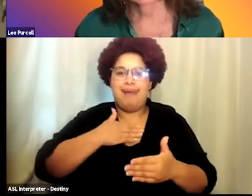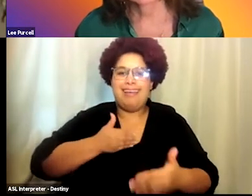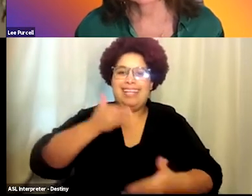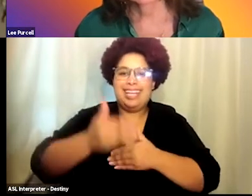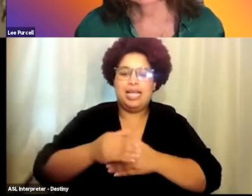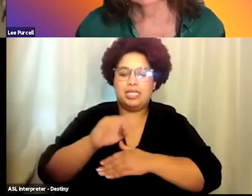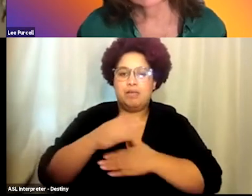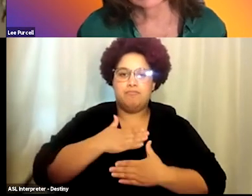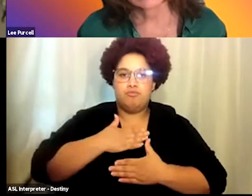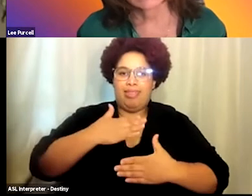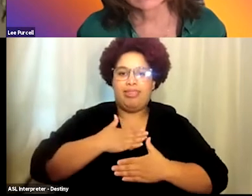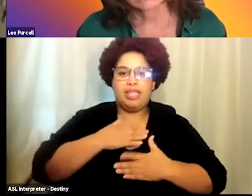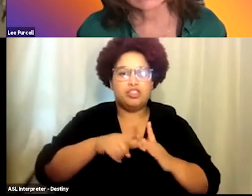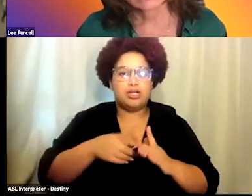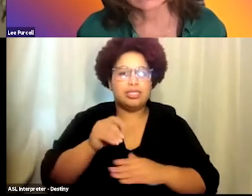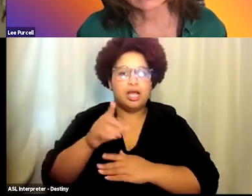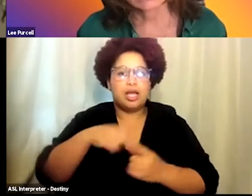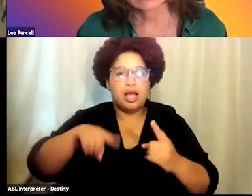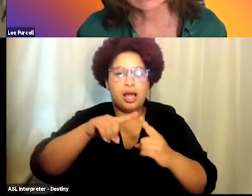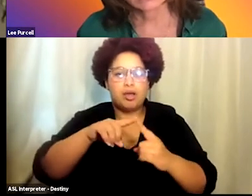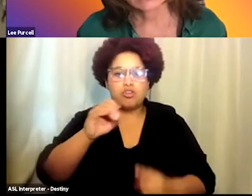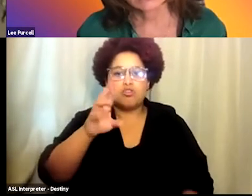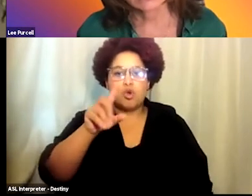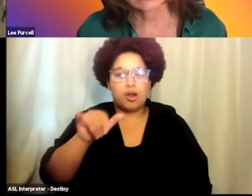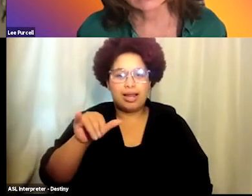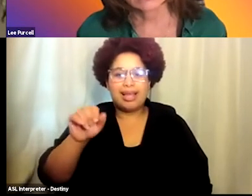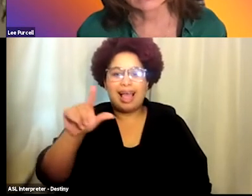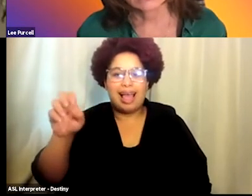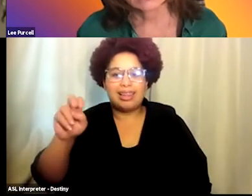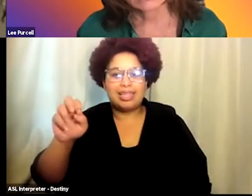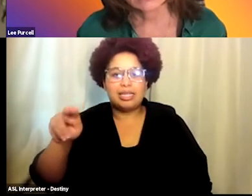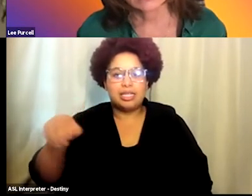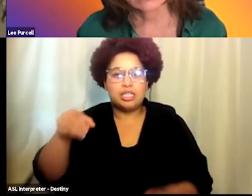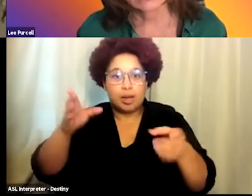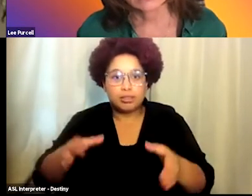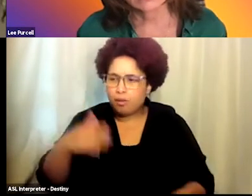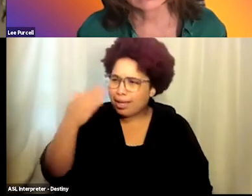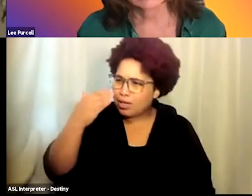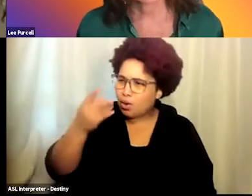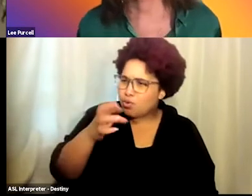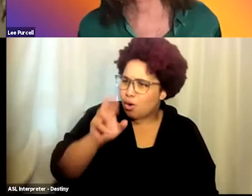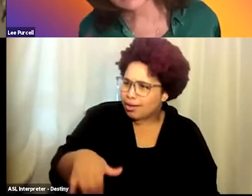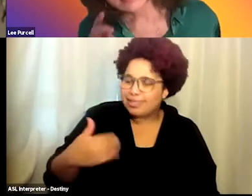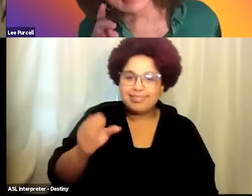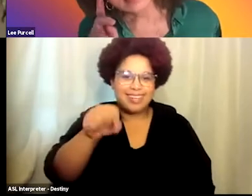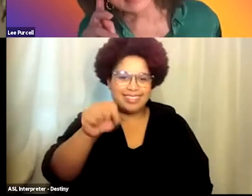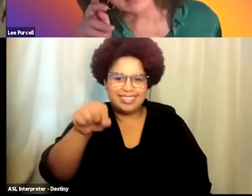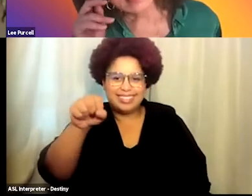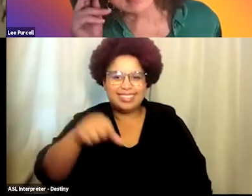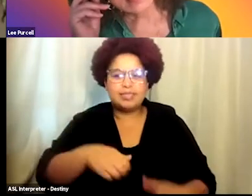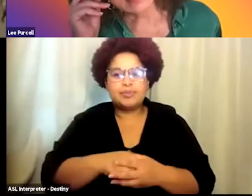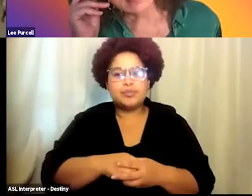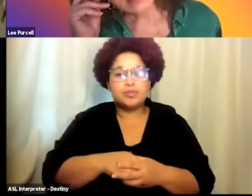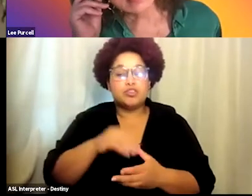We started it as a documentary about Corey Allen, the director. Oh, Corey, I know Corey. Yes, yes.